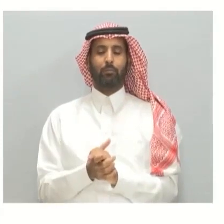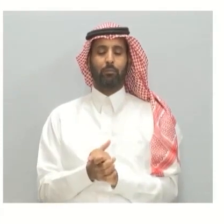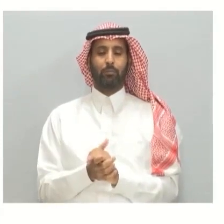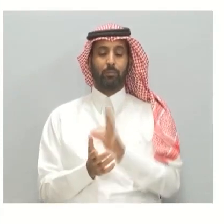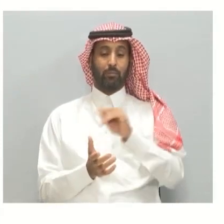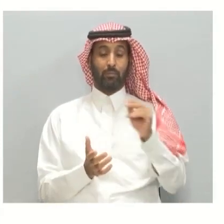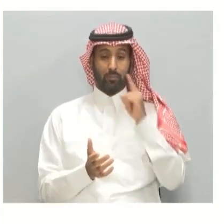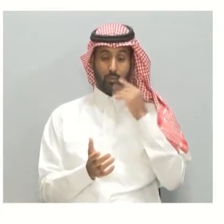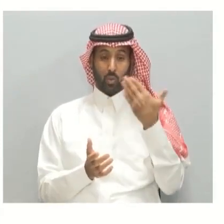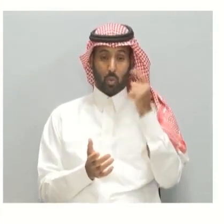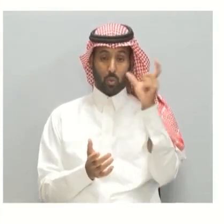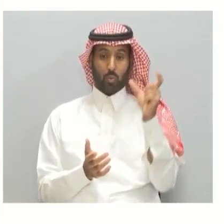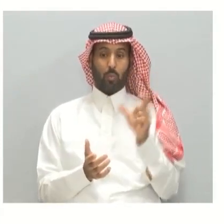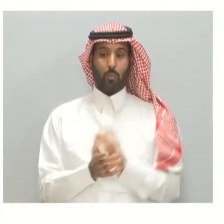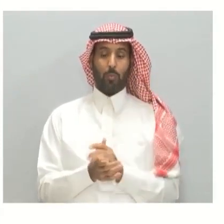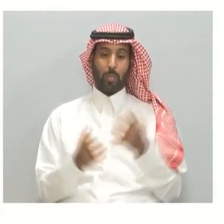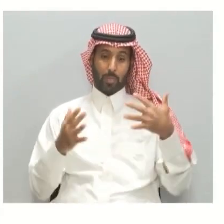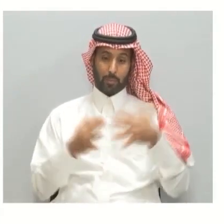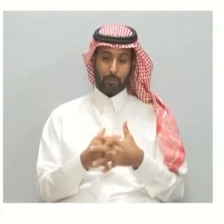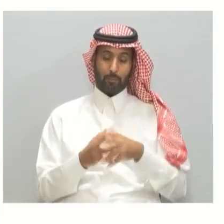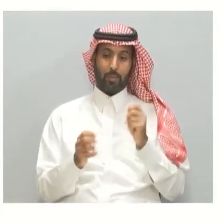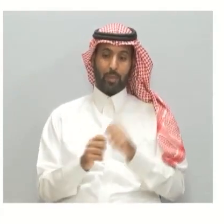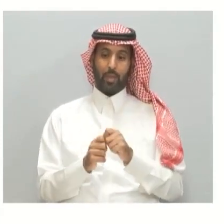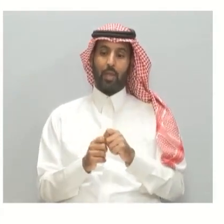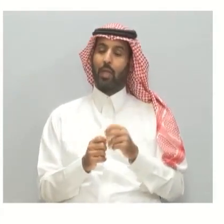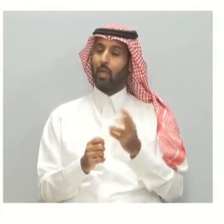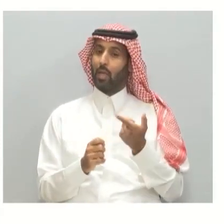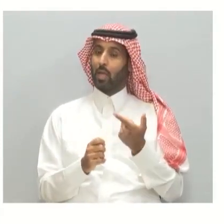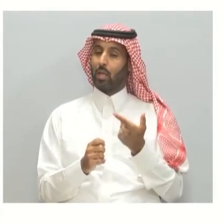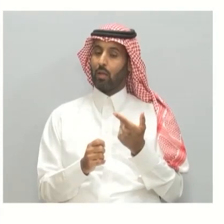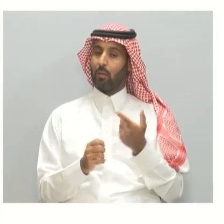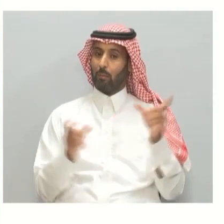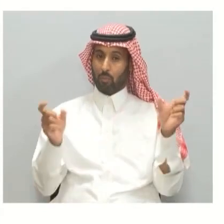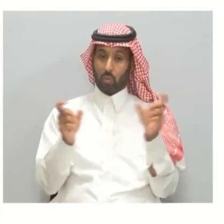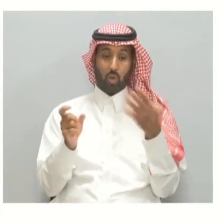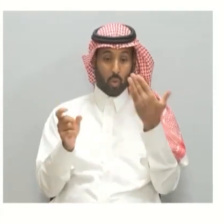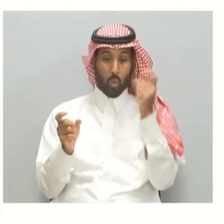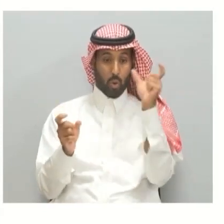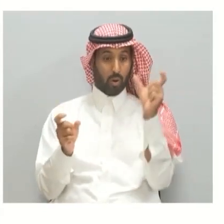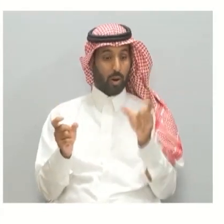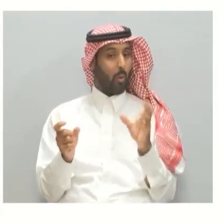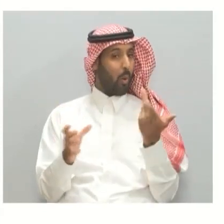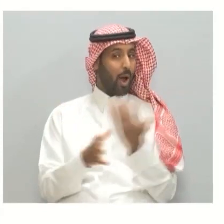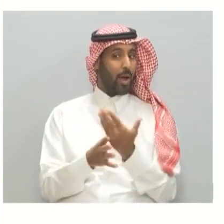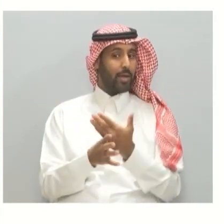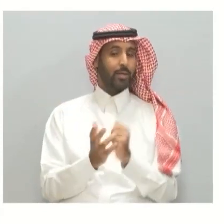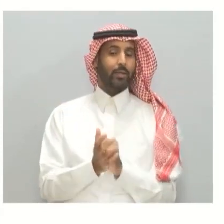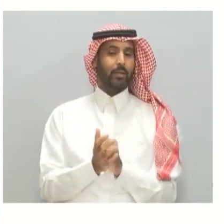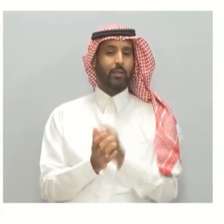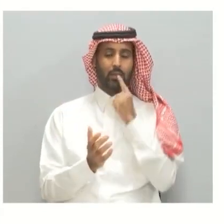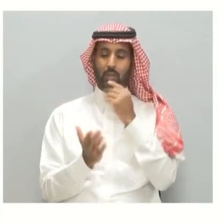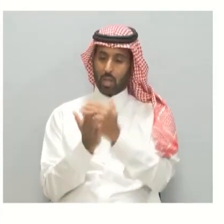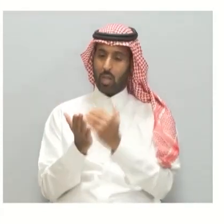Again, new words are often made up. Sometimes we made up new words. Why? To